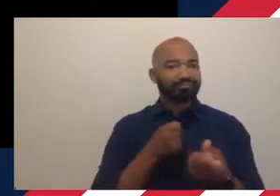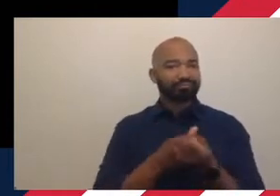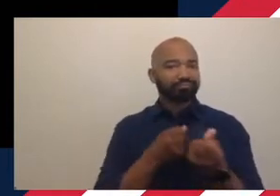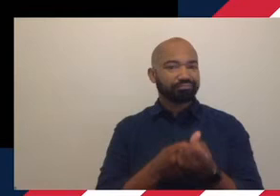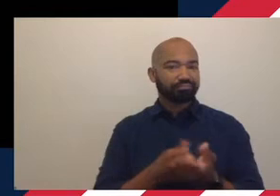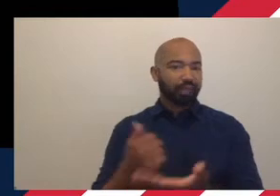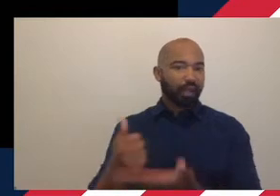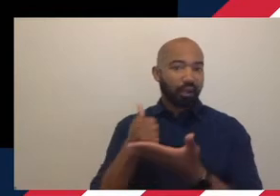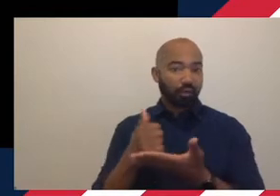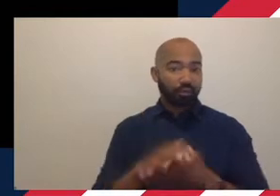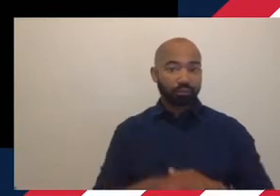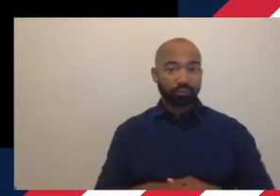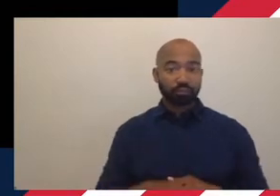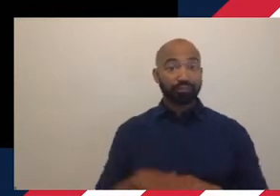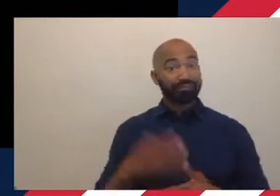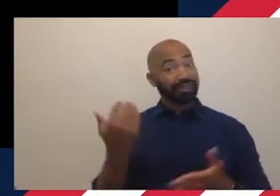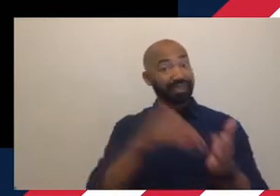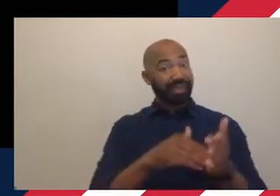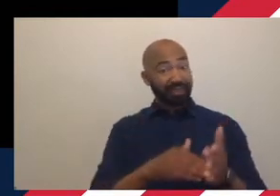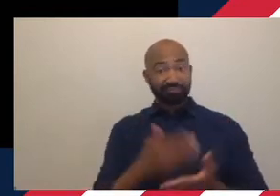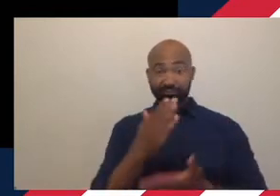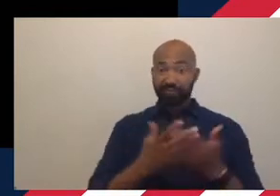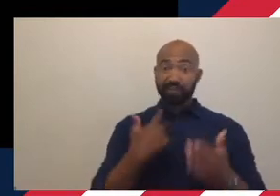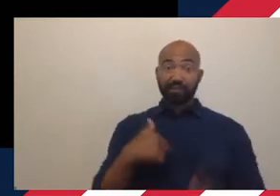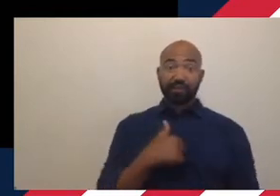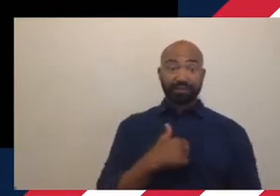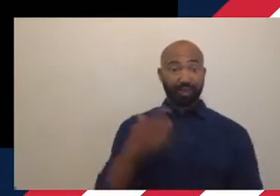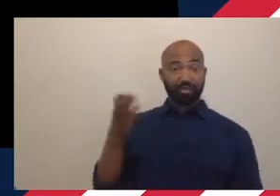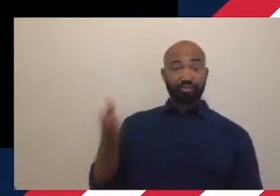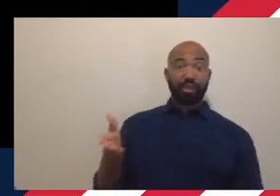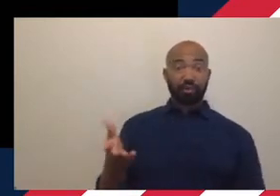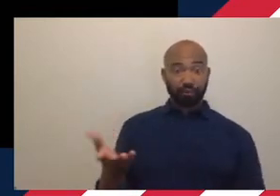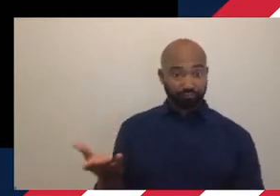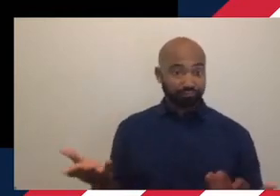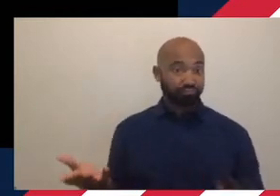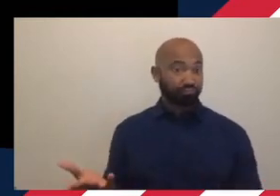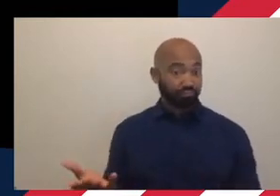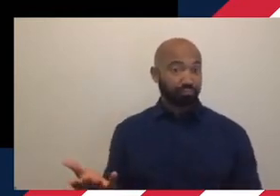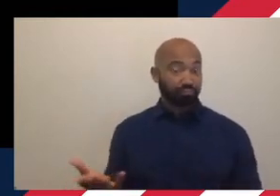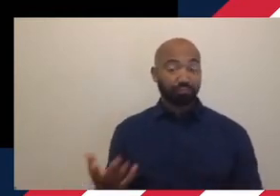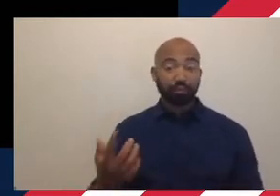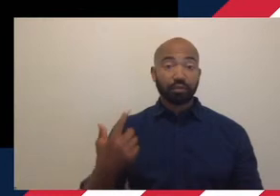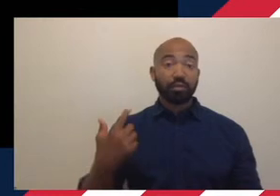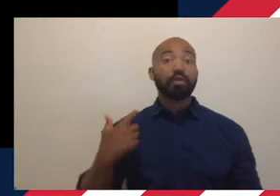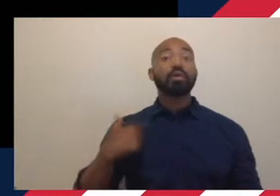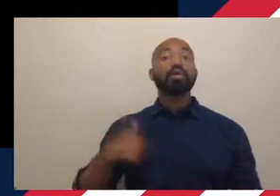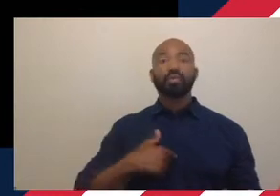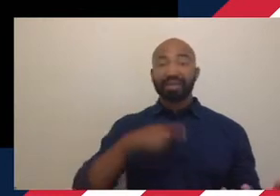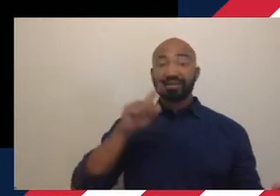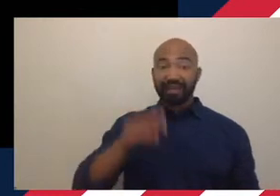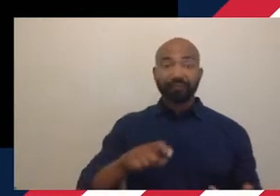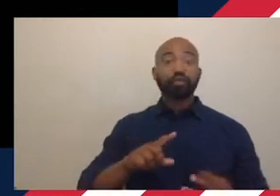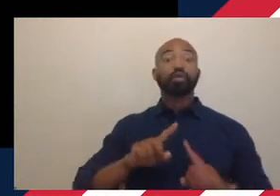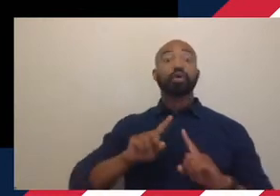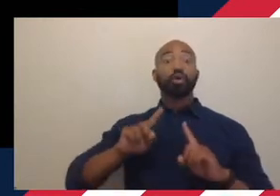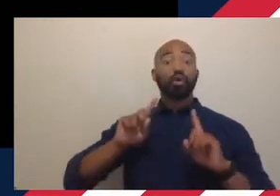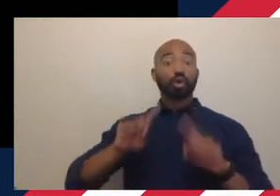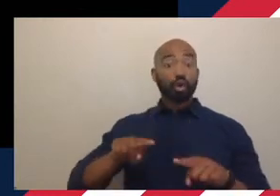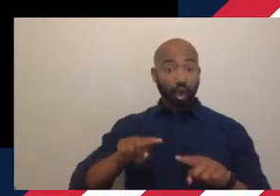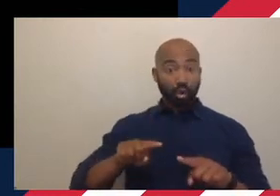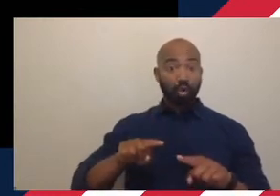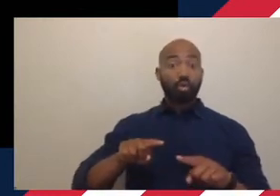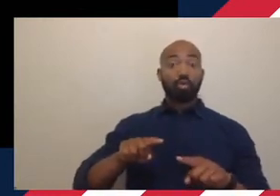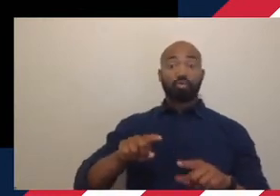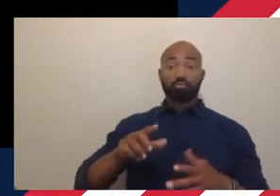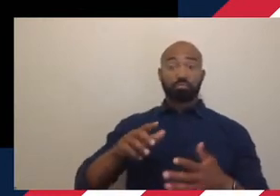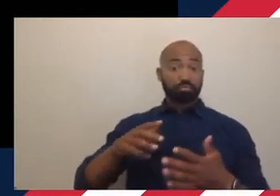help. Again, with some of us that are there, we had to actually go in and spend additional money that